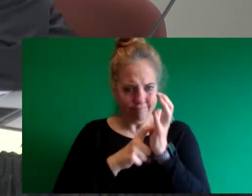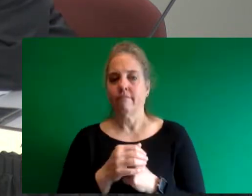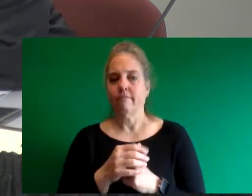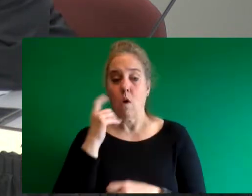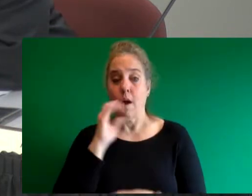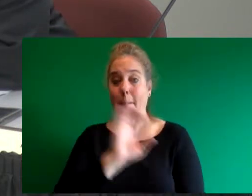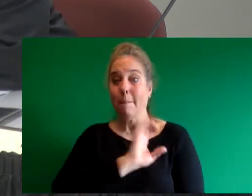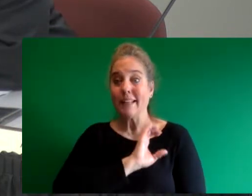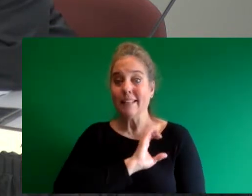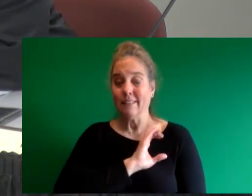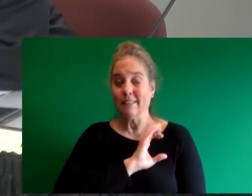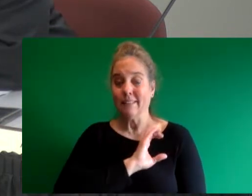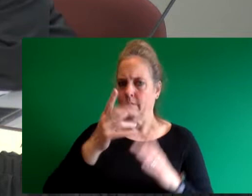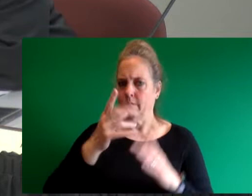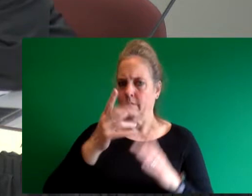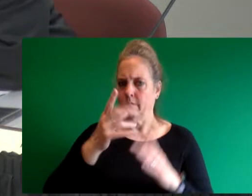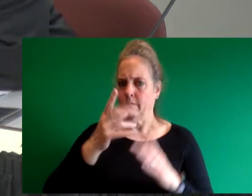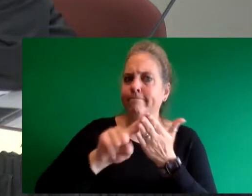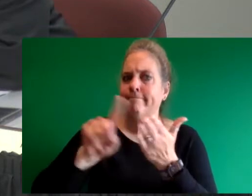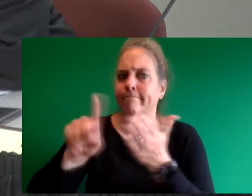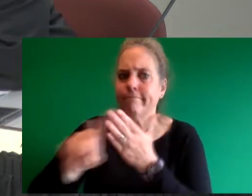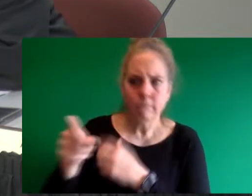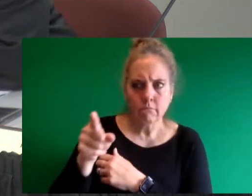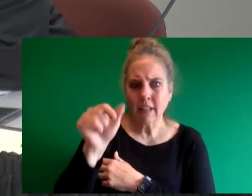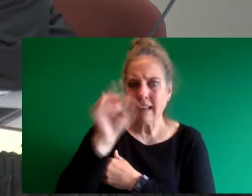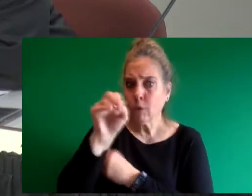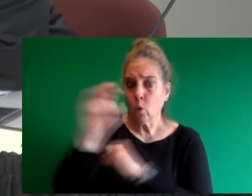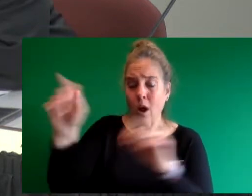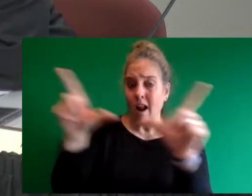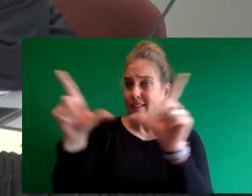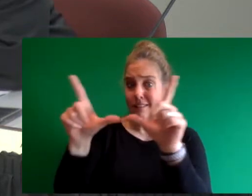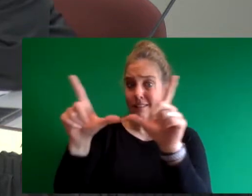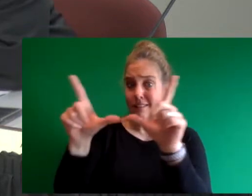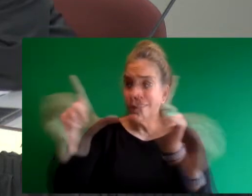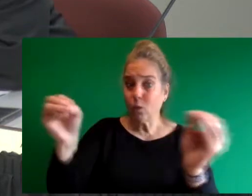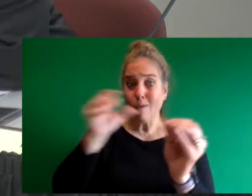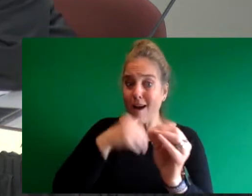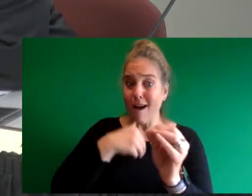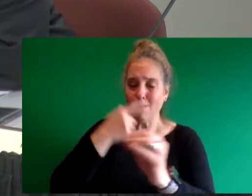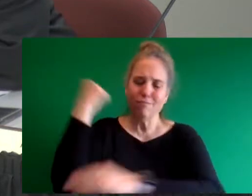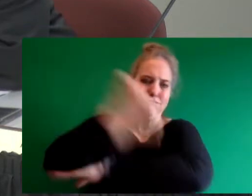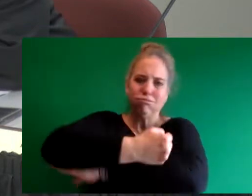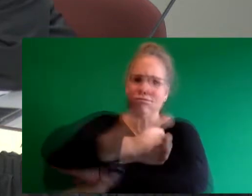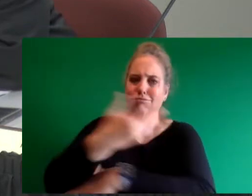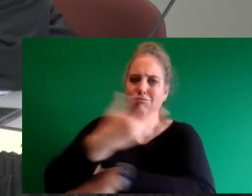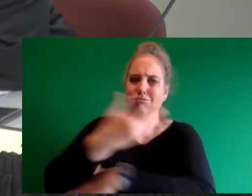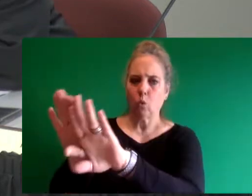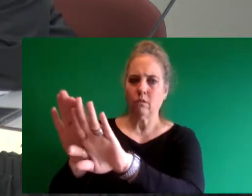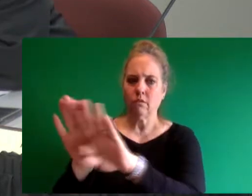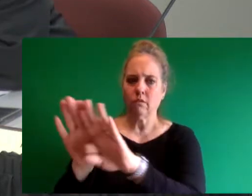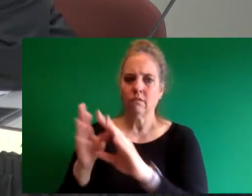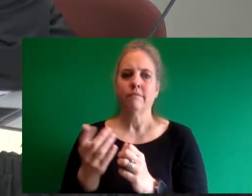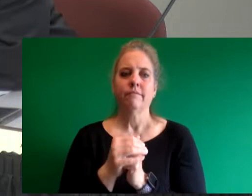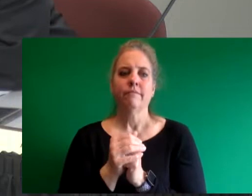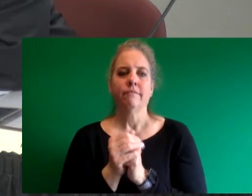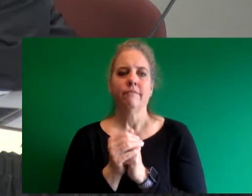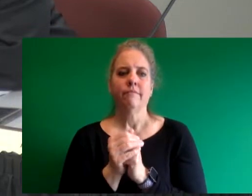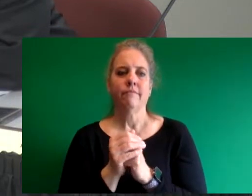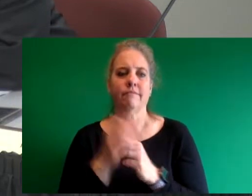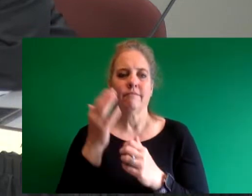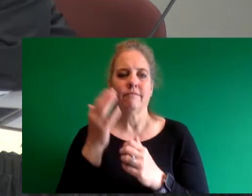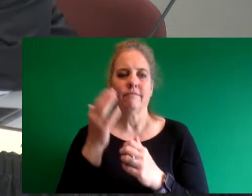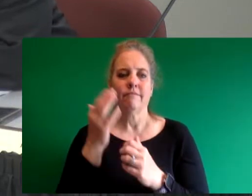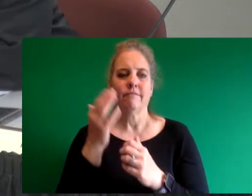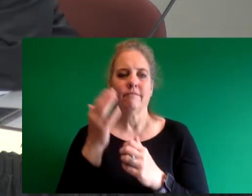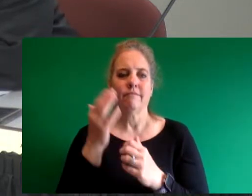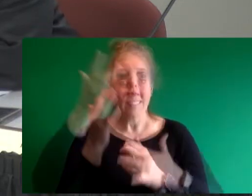know. Maybe in the public health setting, we're going to decrease the STD rate here in Colorado Springs, right? So it's a really good